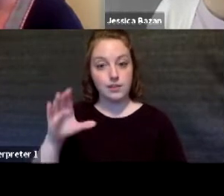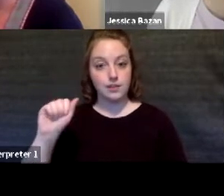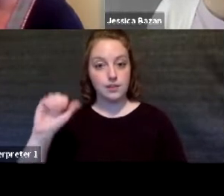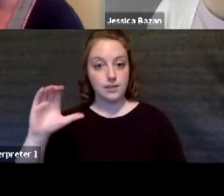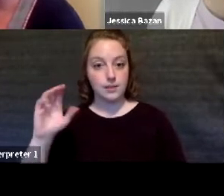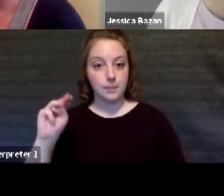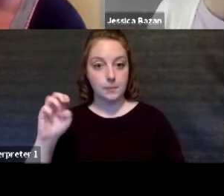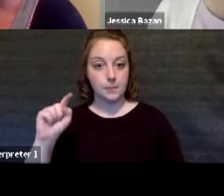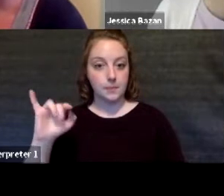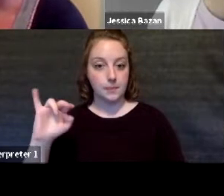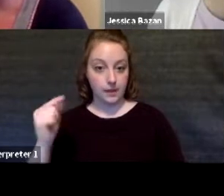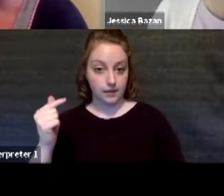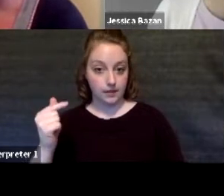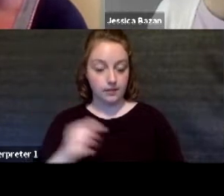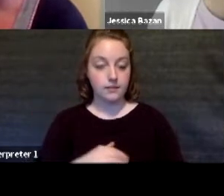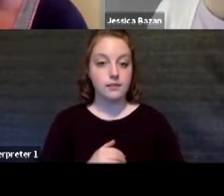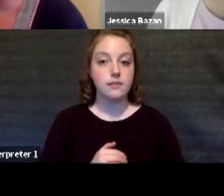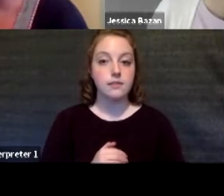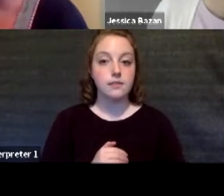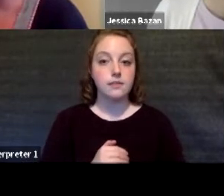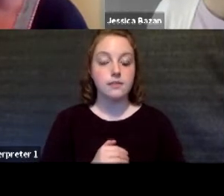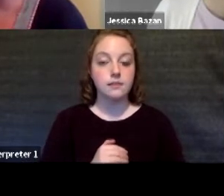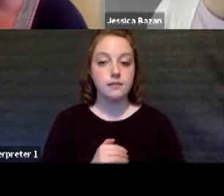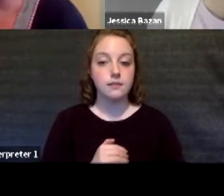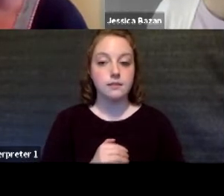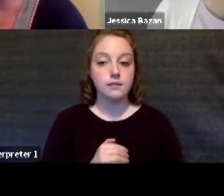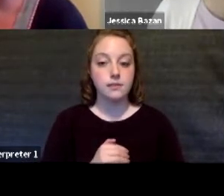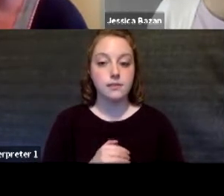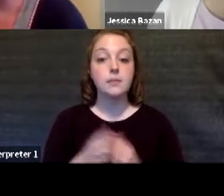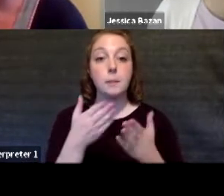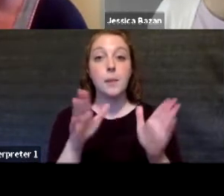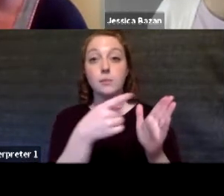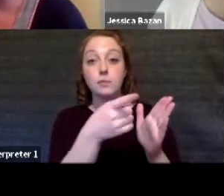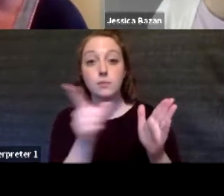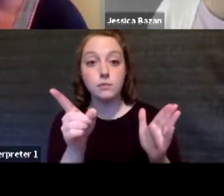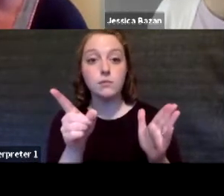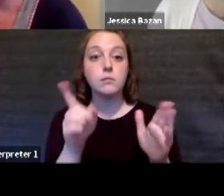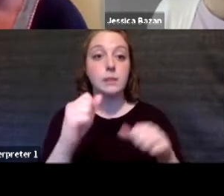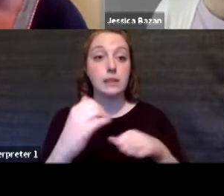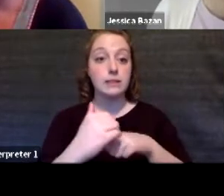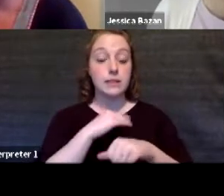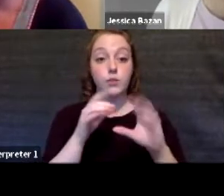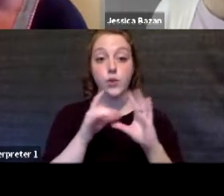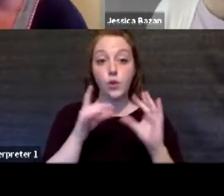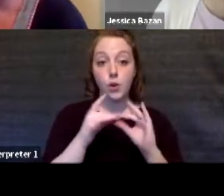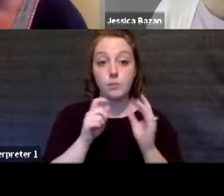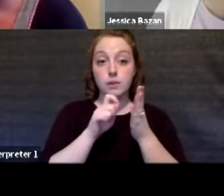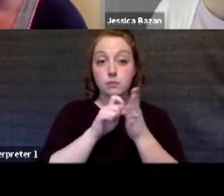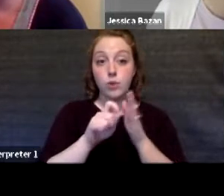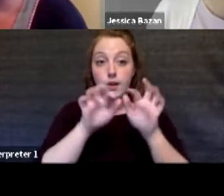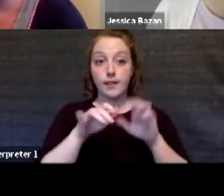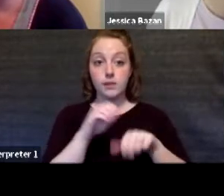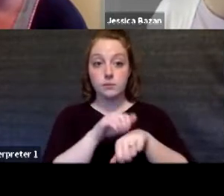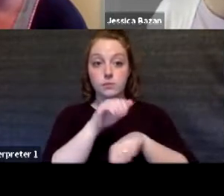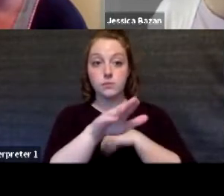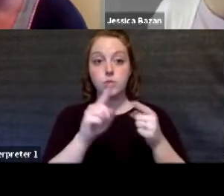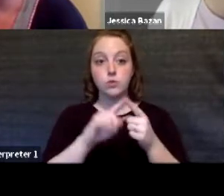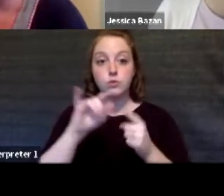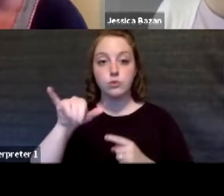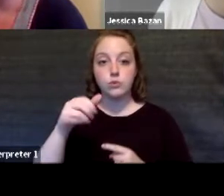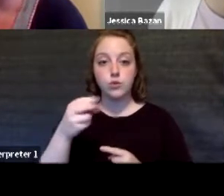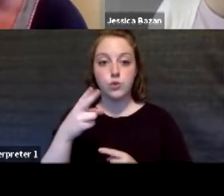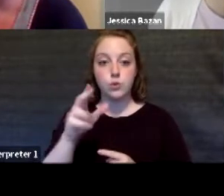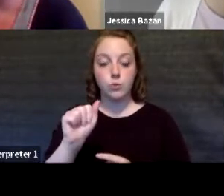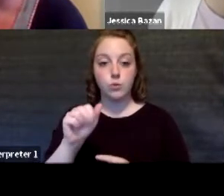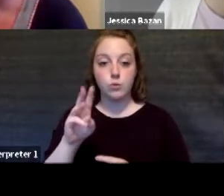meeting. Members of the public were instructed to submit their comments in writing to Joshua Wucher via email